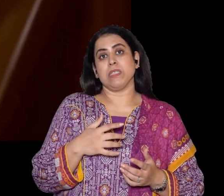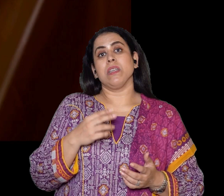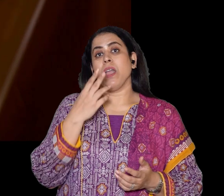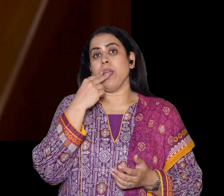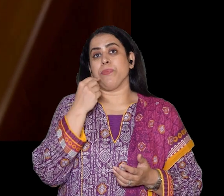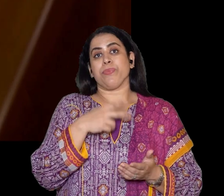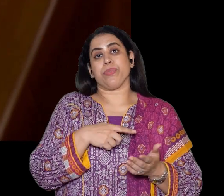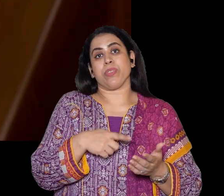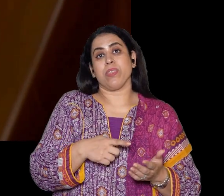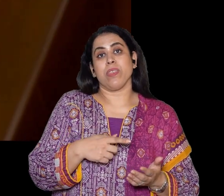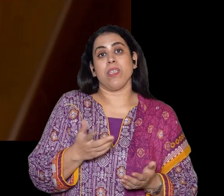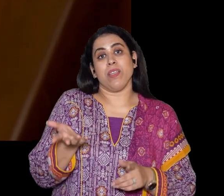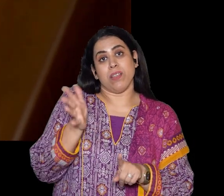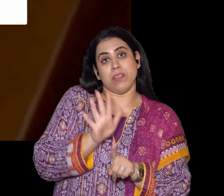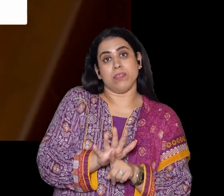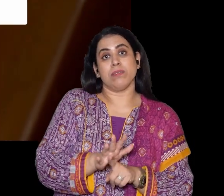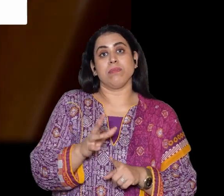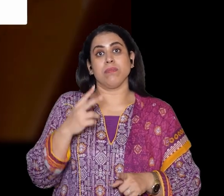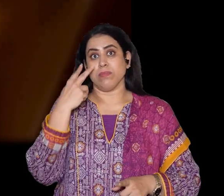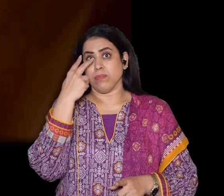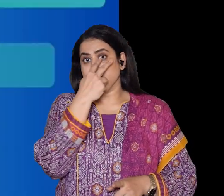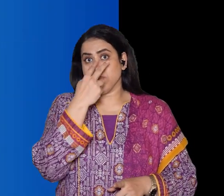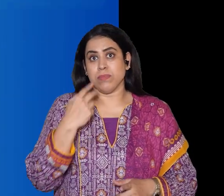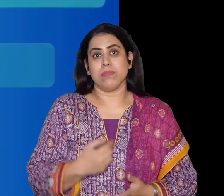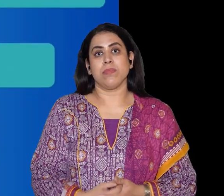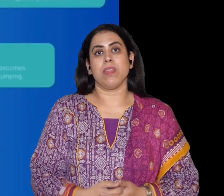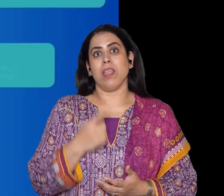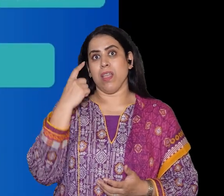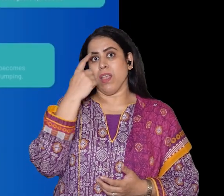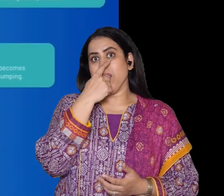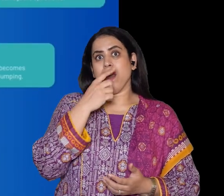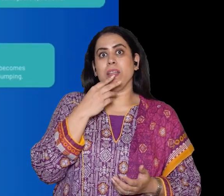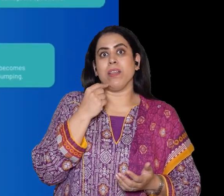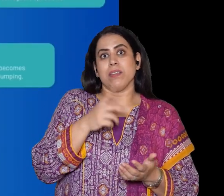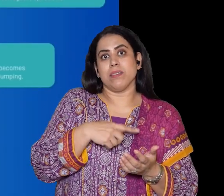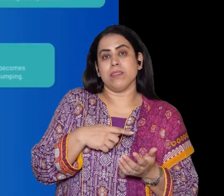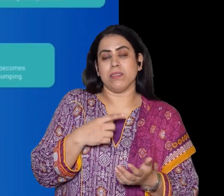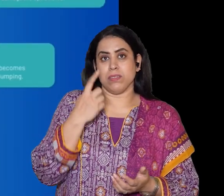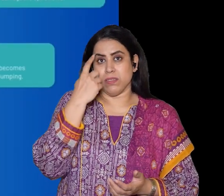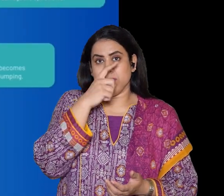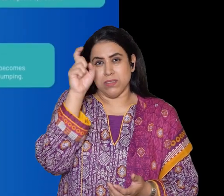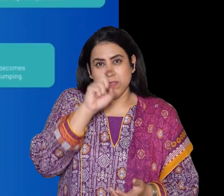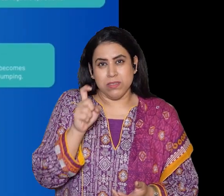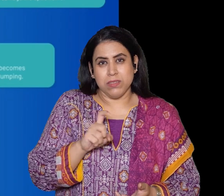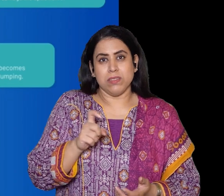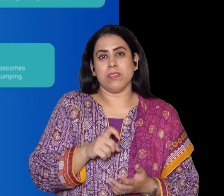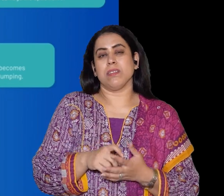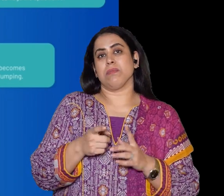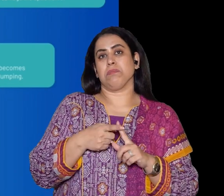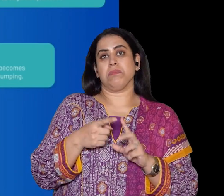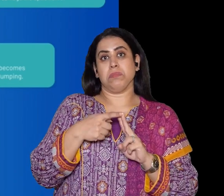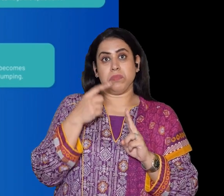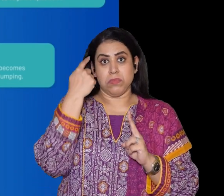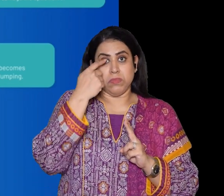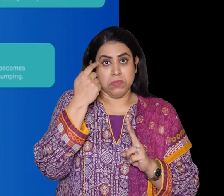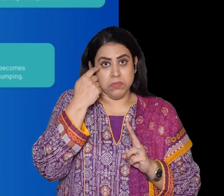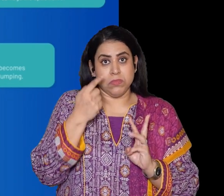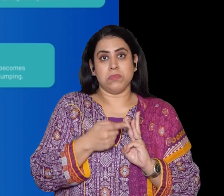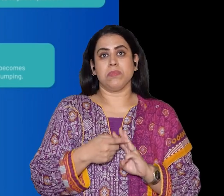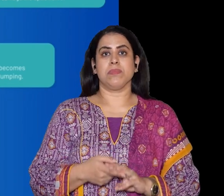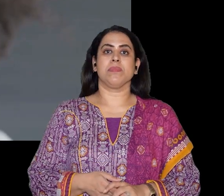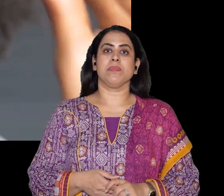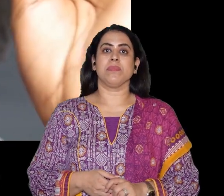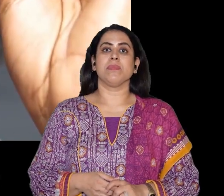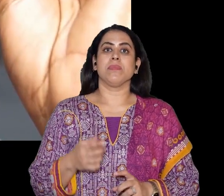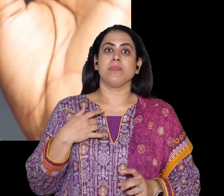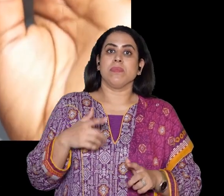of diabetes is its effect on vision. Diabetic eye diseases, including diabetic retinopathy, cataracts, and